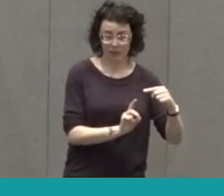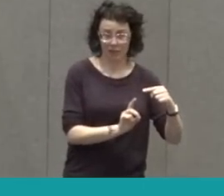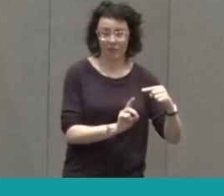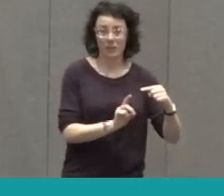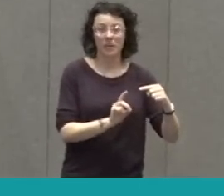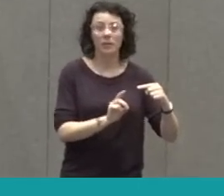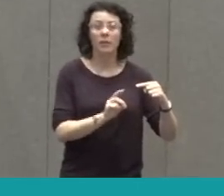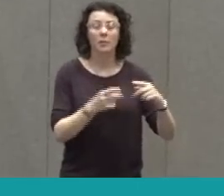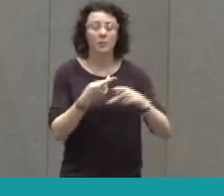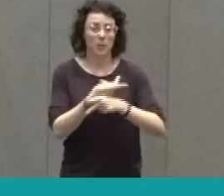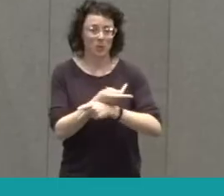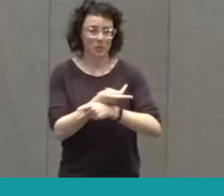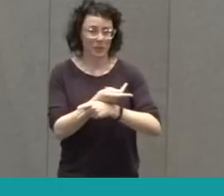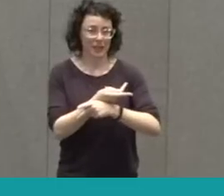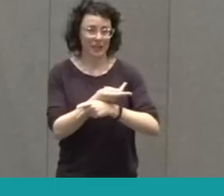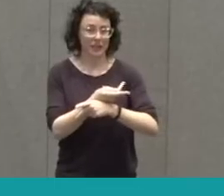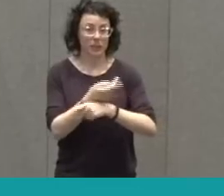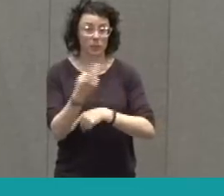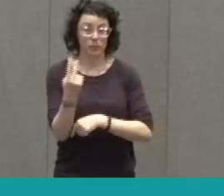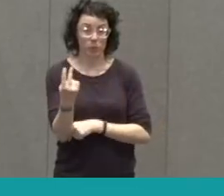fraction, by 2,